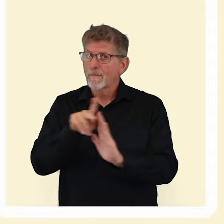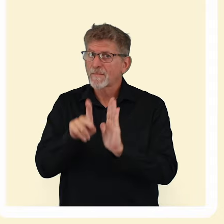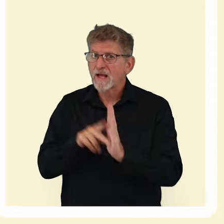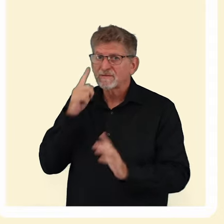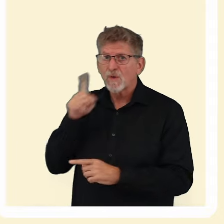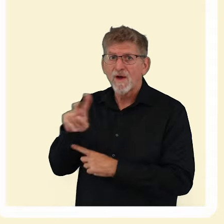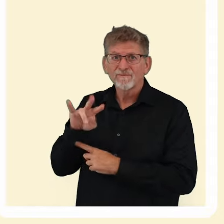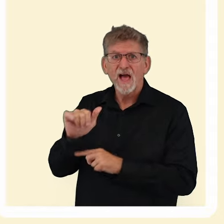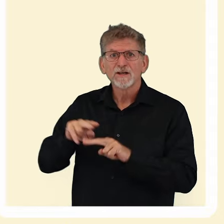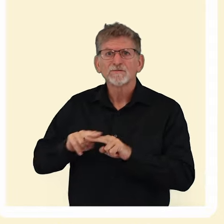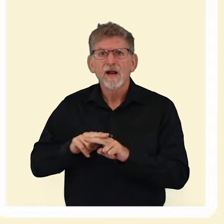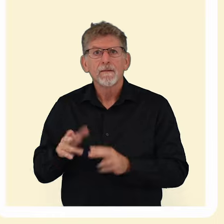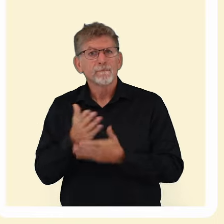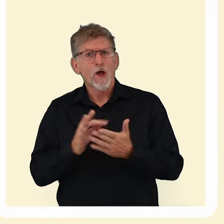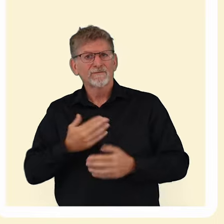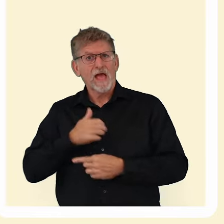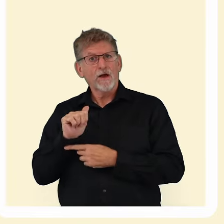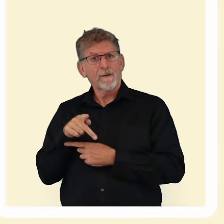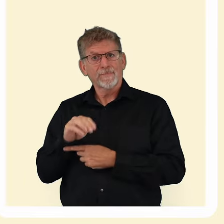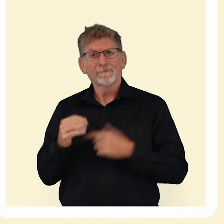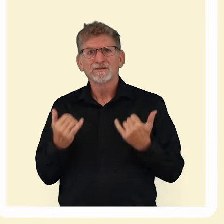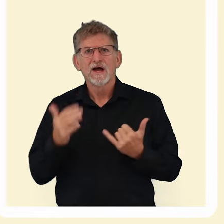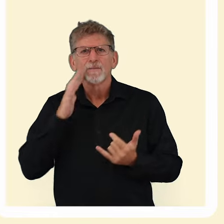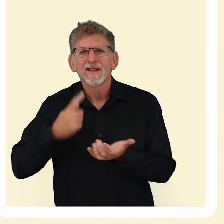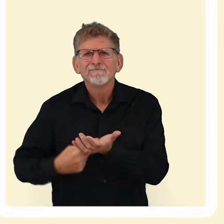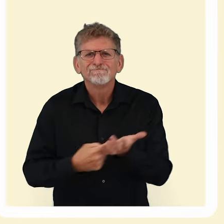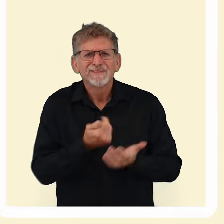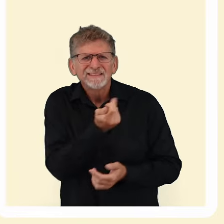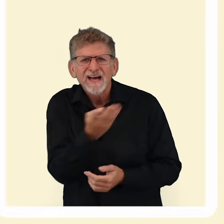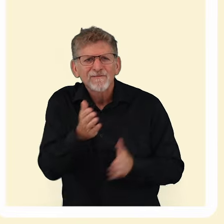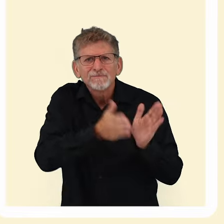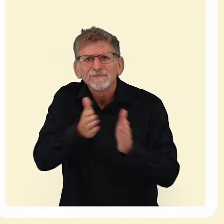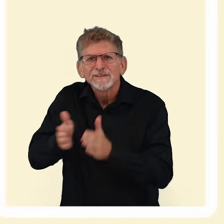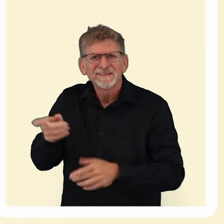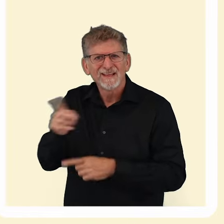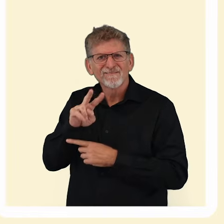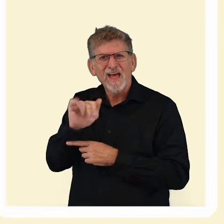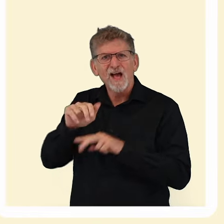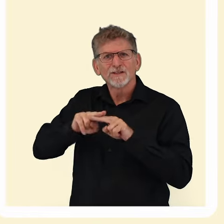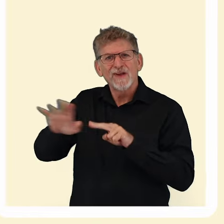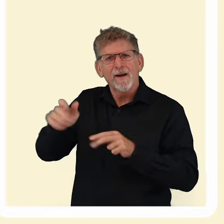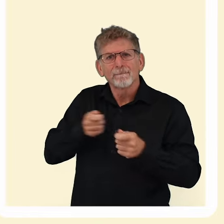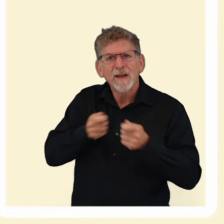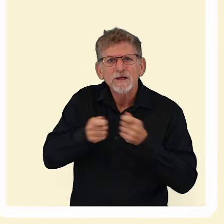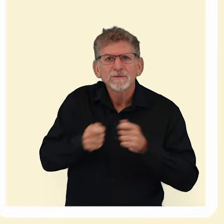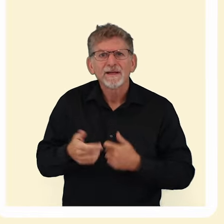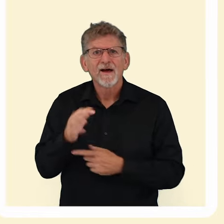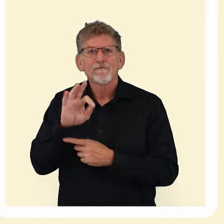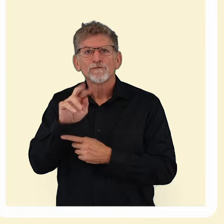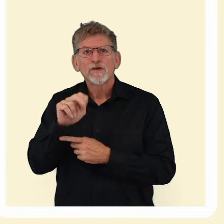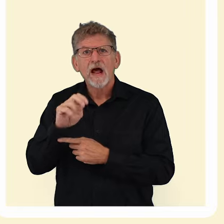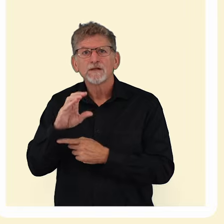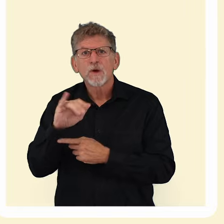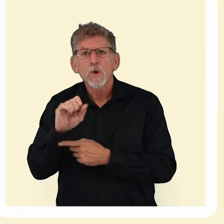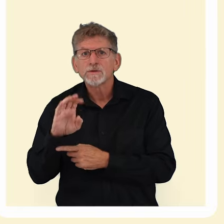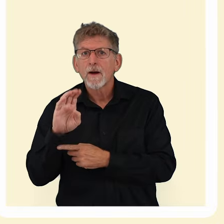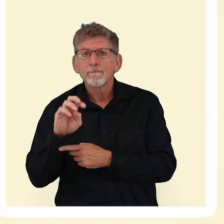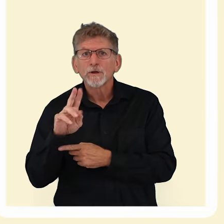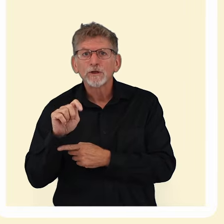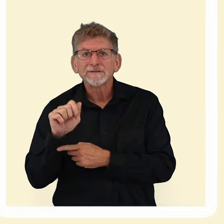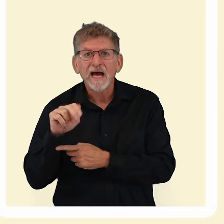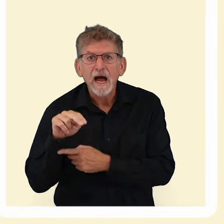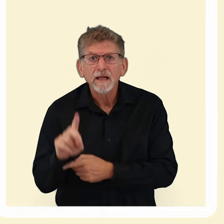to several members of VRL's management: Françoise Bertrand, Chairperson of the Board of Directors; Mario Péloquin, President and